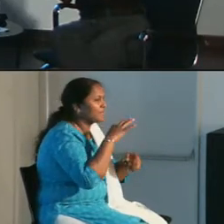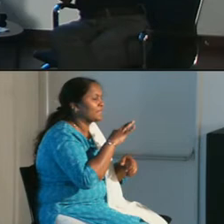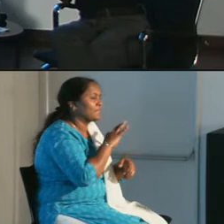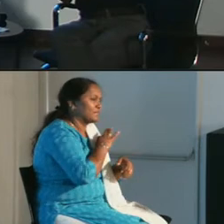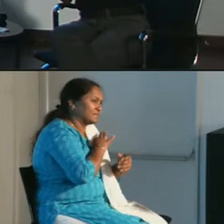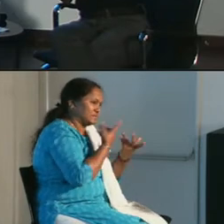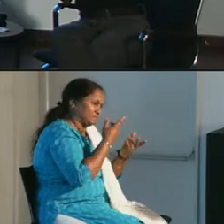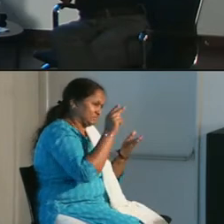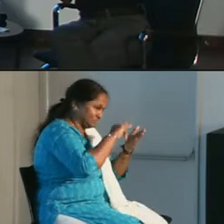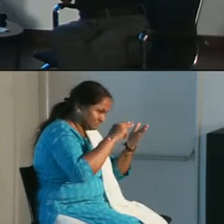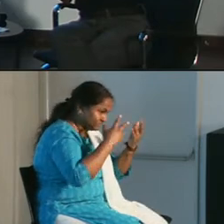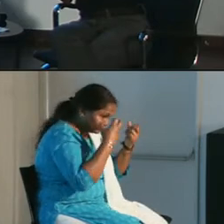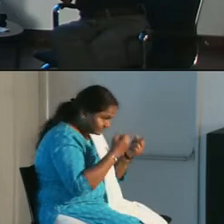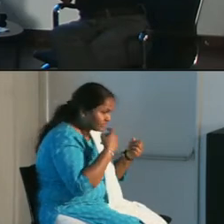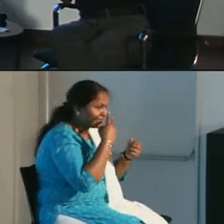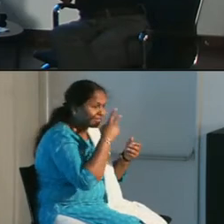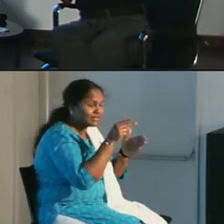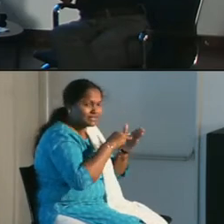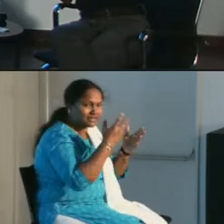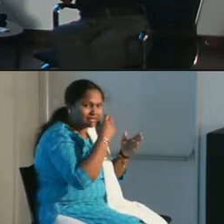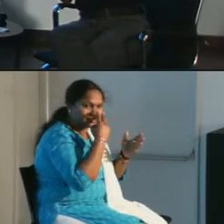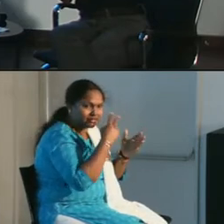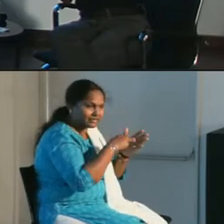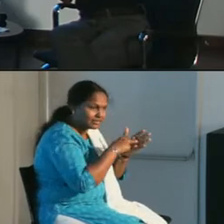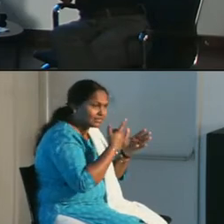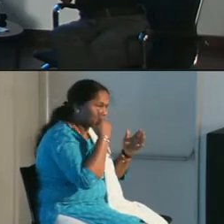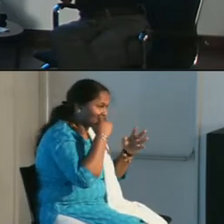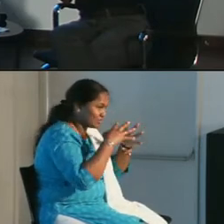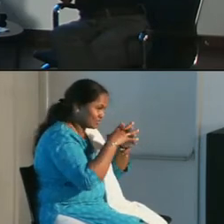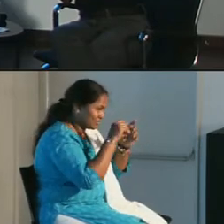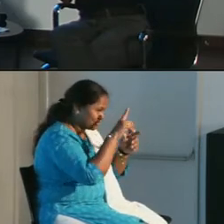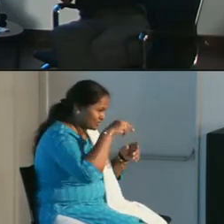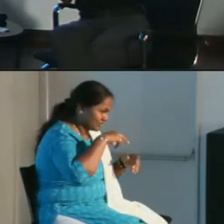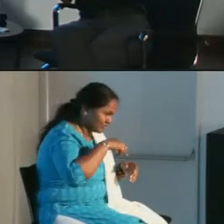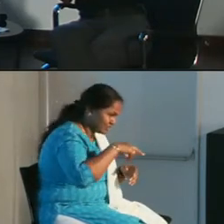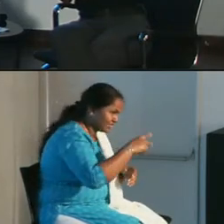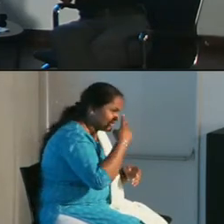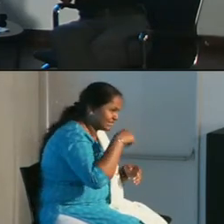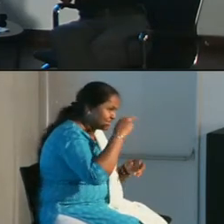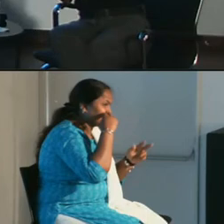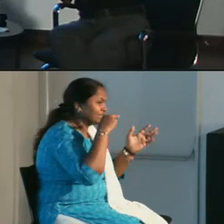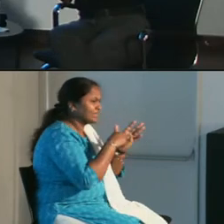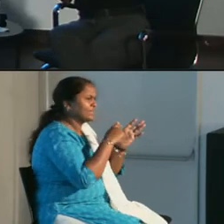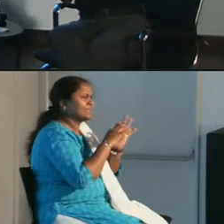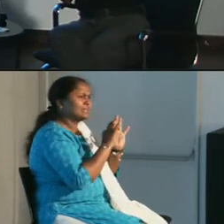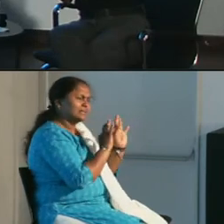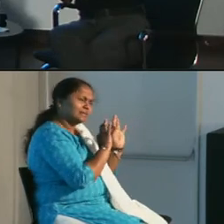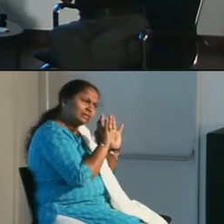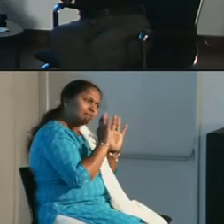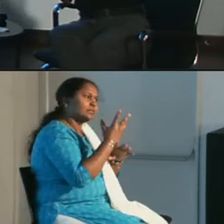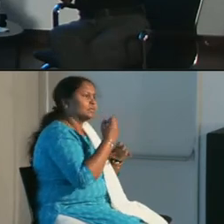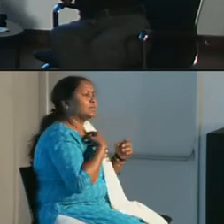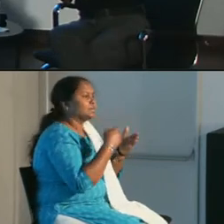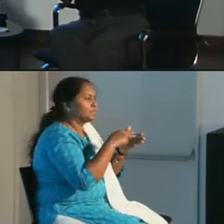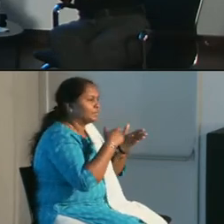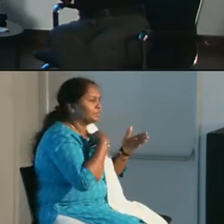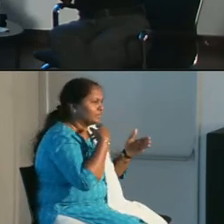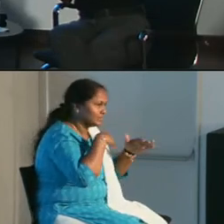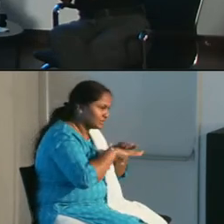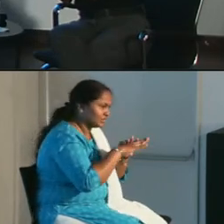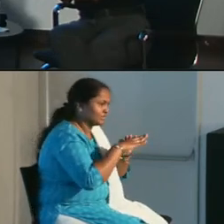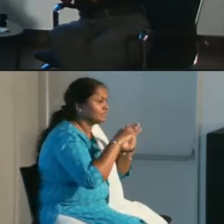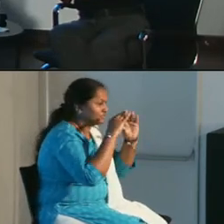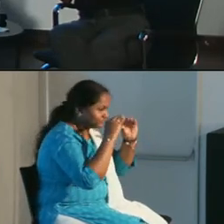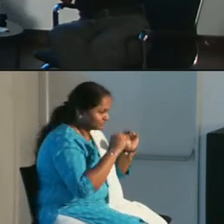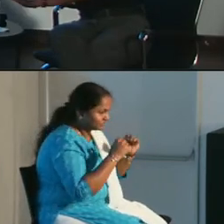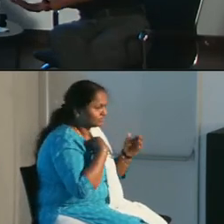painting. The painting that you saw of the woman walking wasn't an exactly 1 liter of paint. I reduced